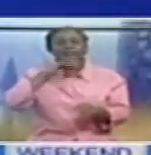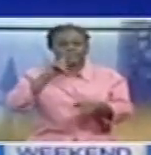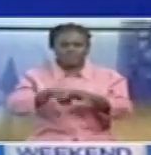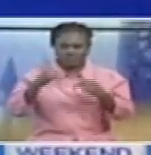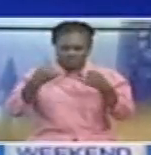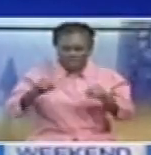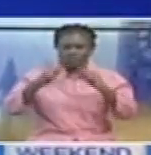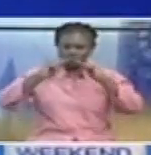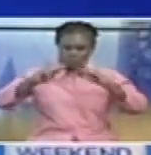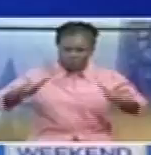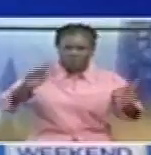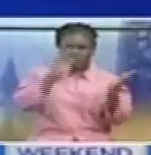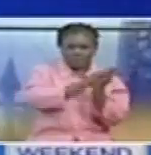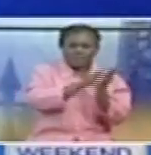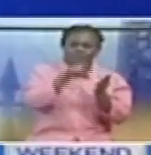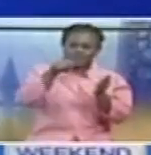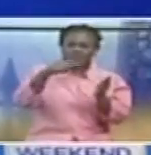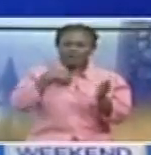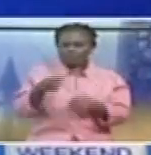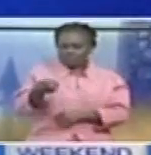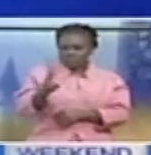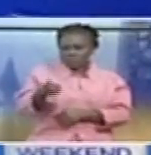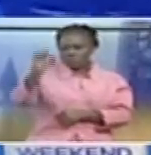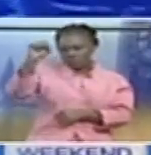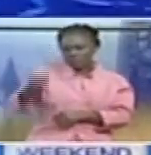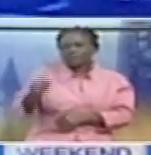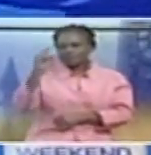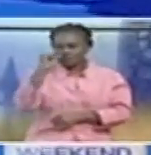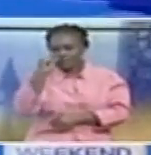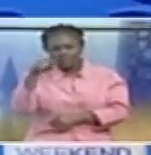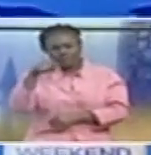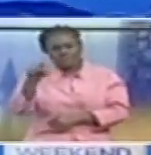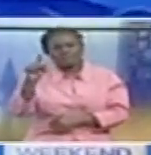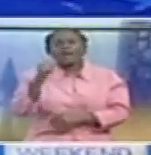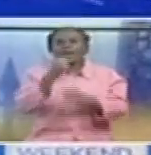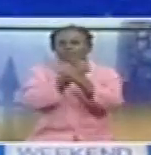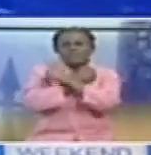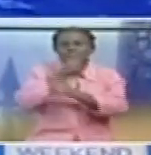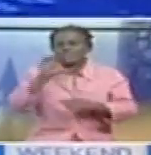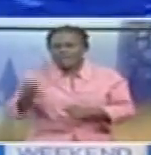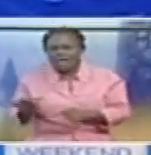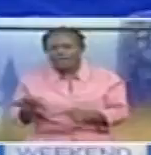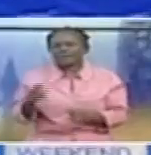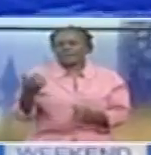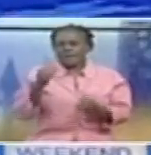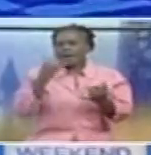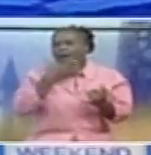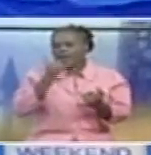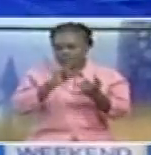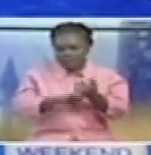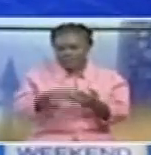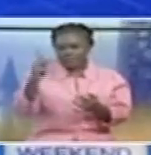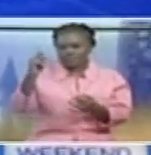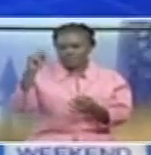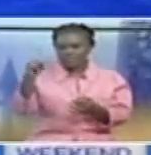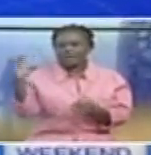peace. Men who are more than boots and guns in Somalia. Men who were loving sons, fathers, and husbands.